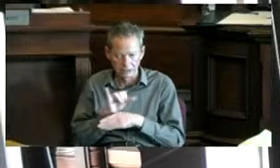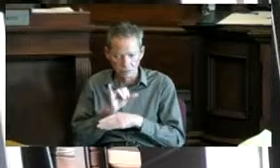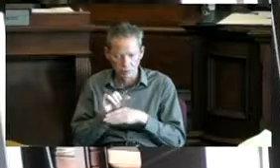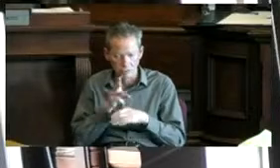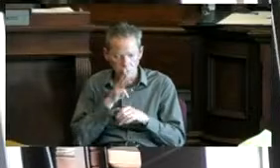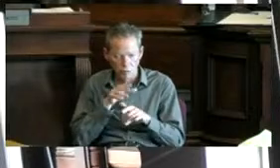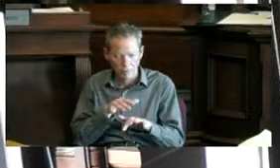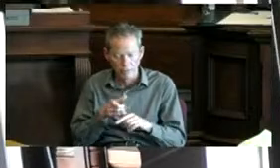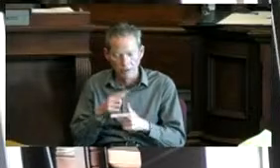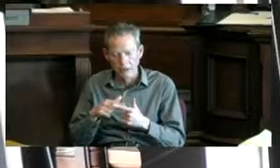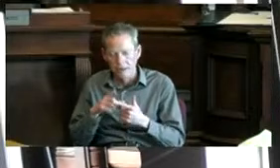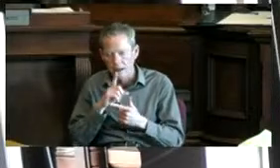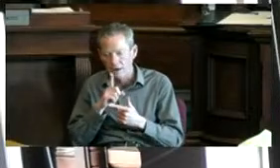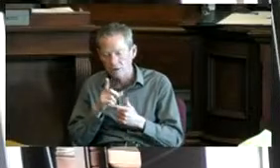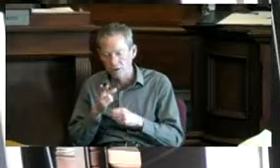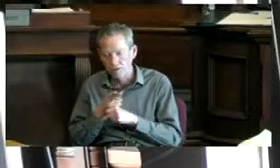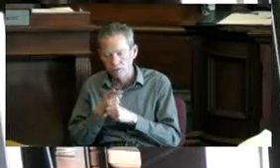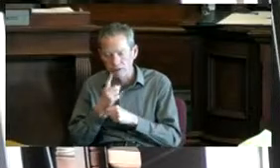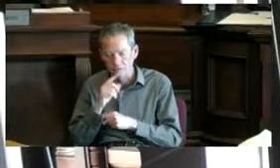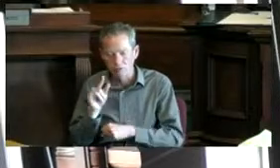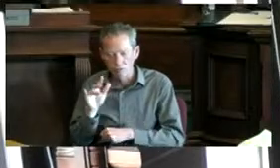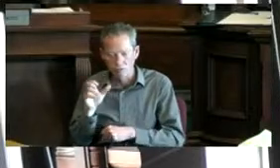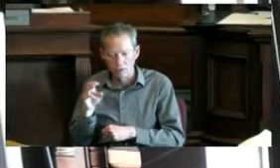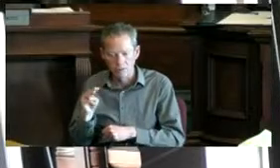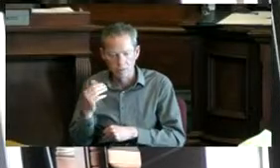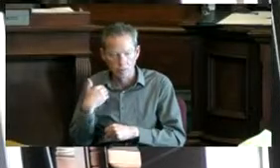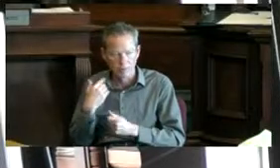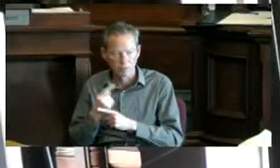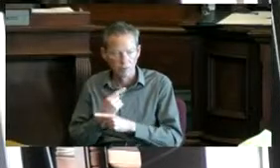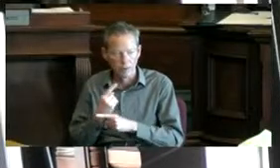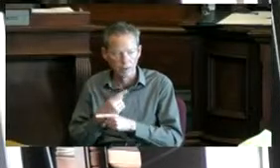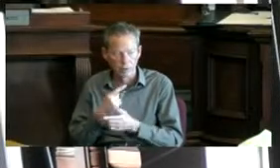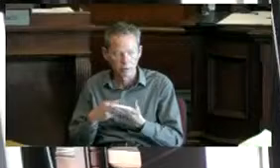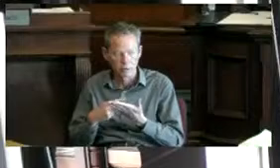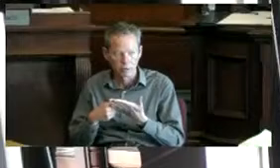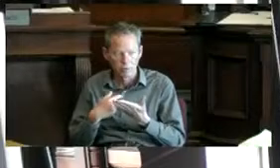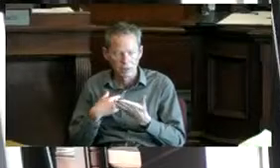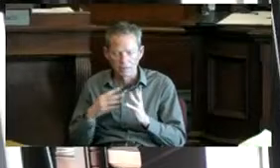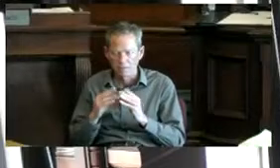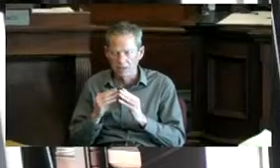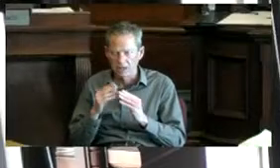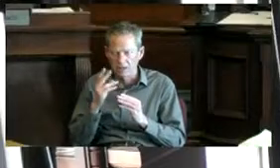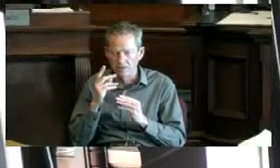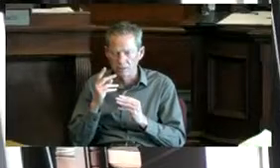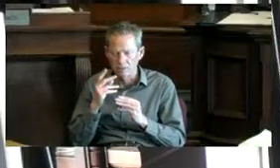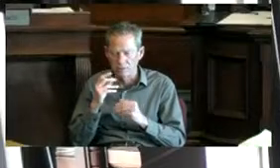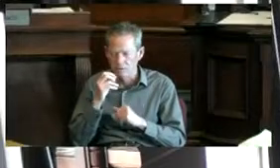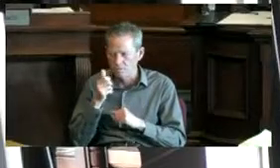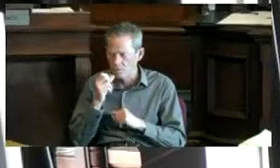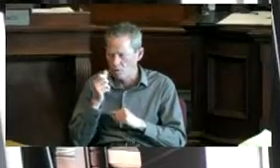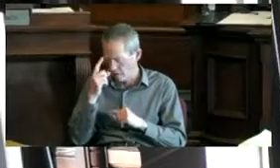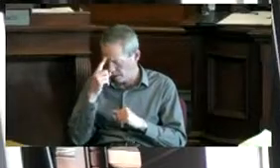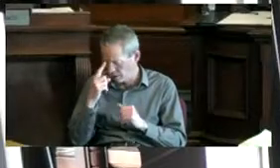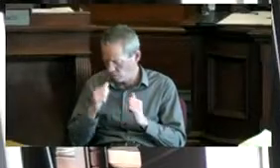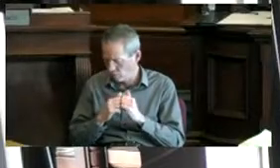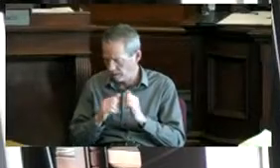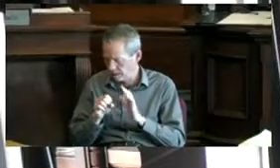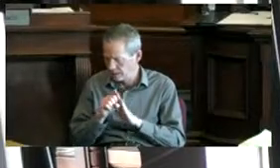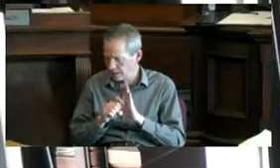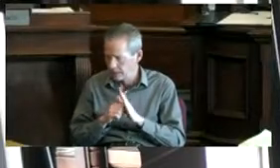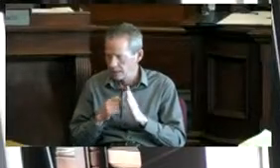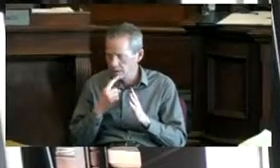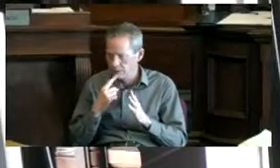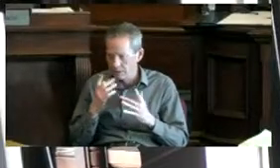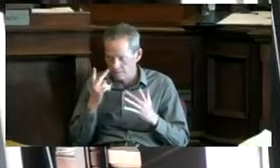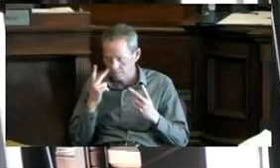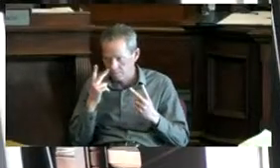but actually using it for tourism. So we are having regular discussions. We have a meeting tomorrow. I think it's like a bi-weekly meeting with the state, just to say where are all things.